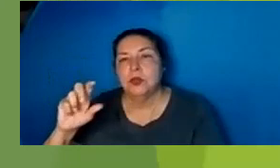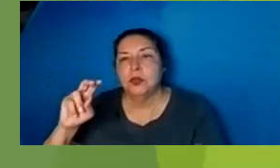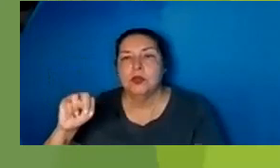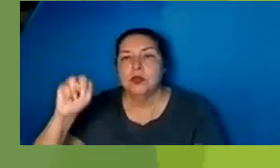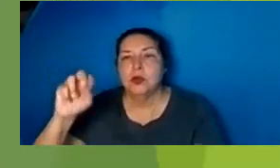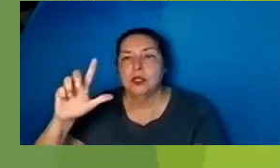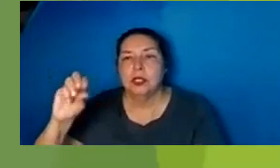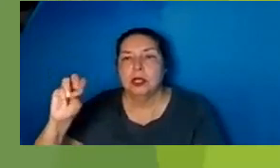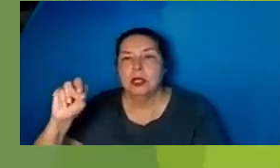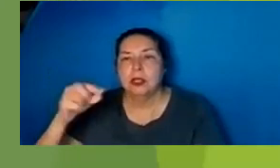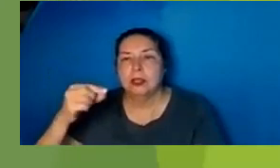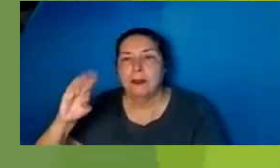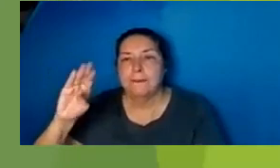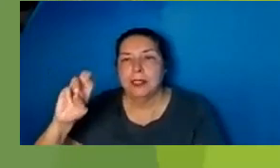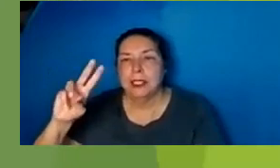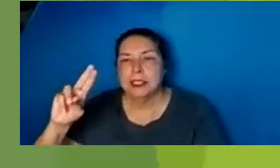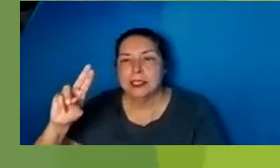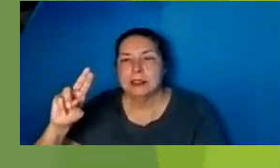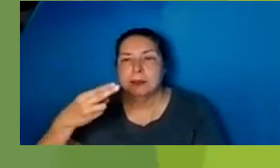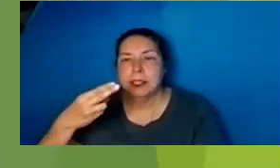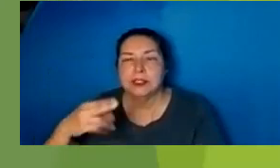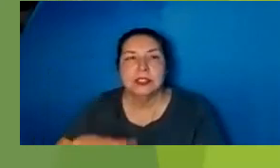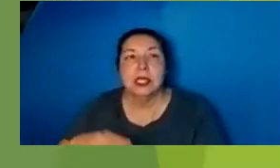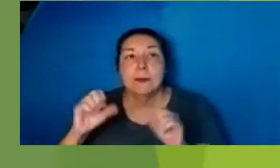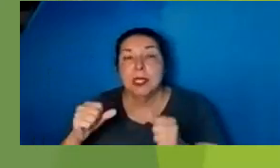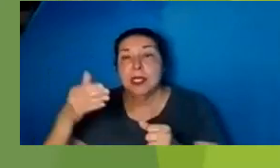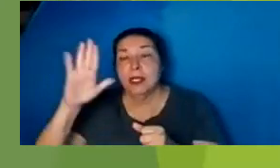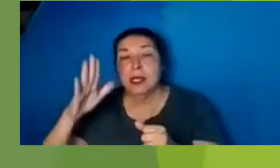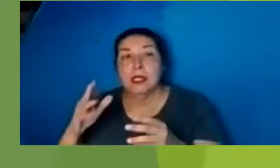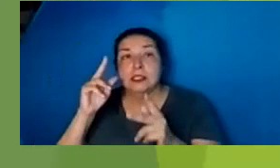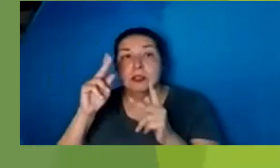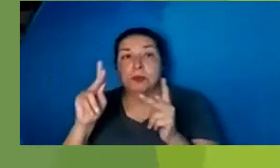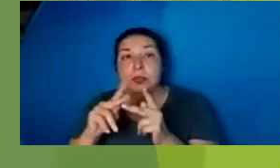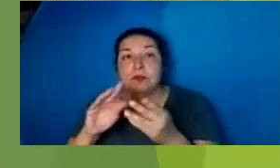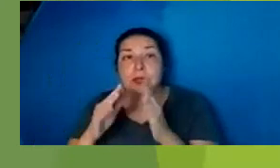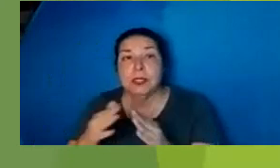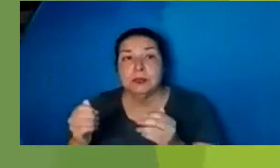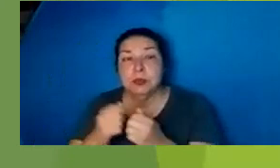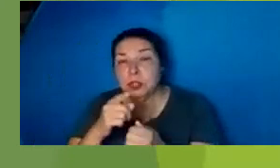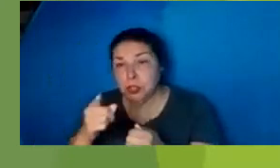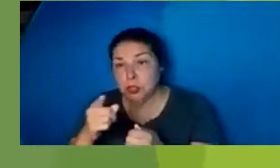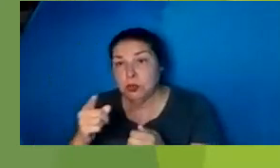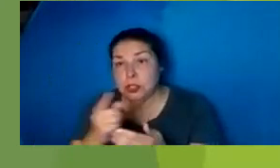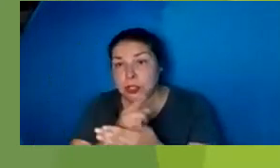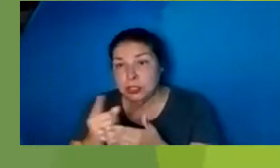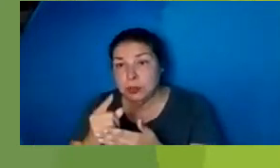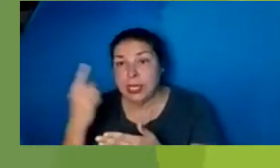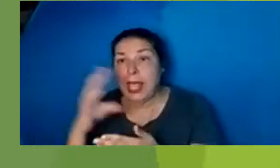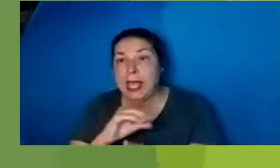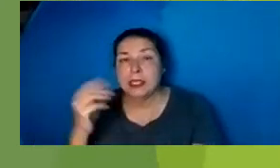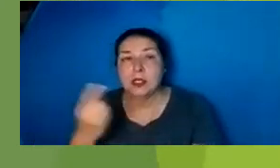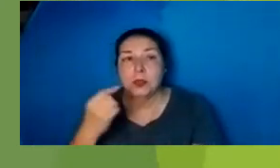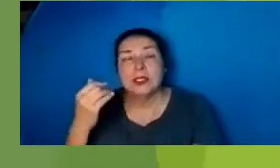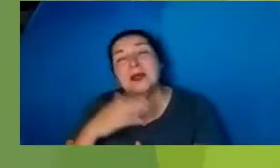May God's perfect peace be with you this week and always. And if you would, help us share the Word of God with